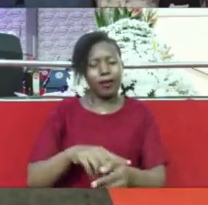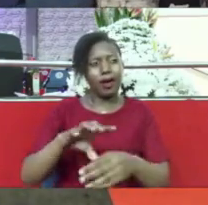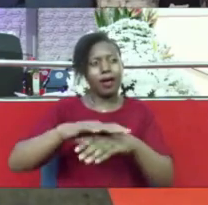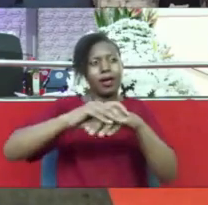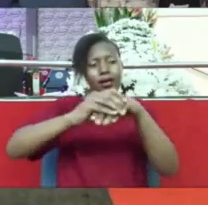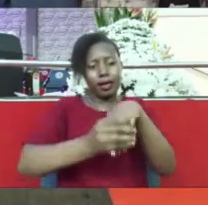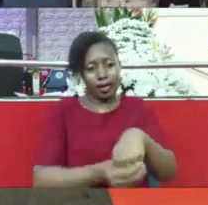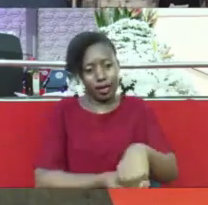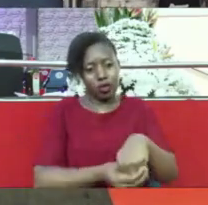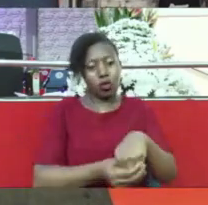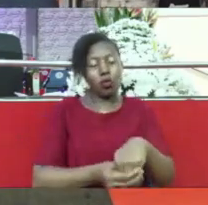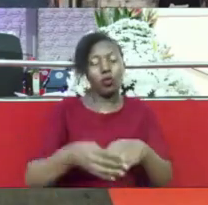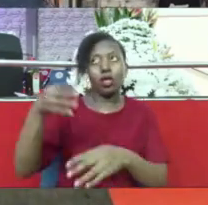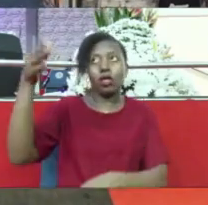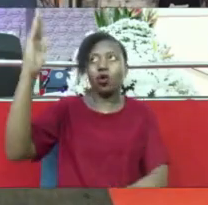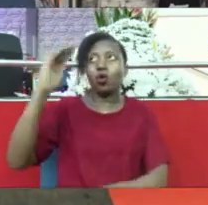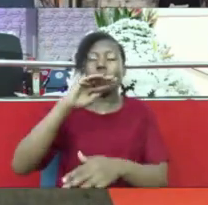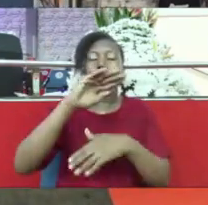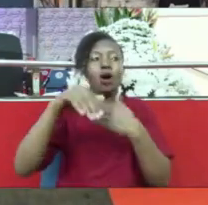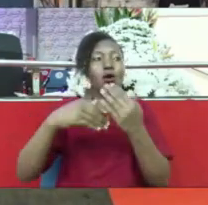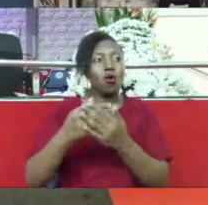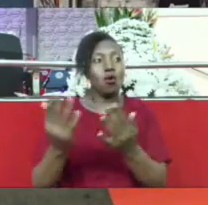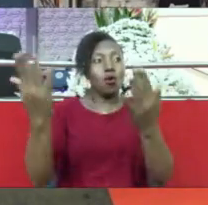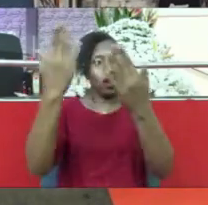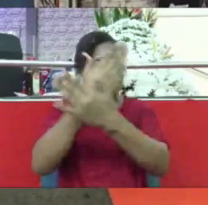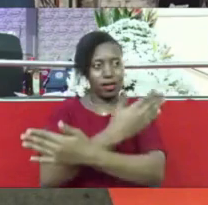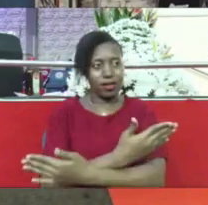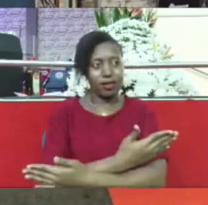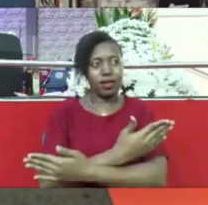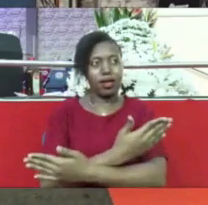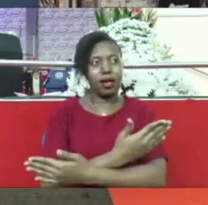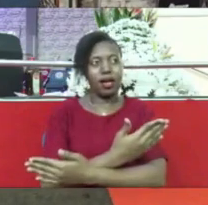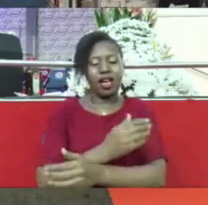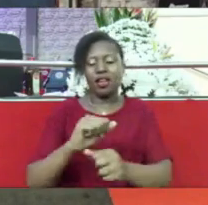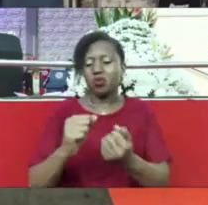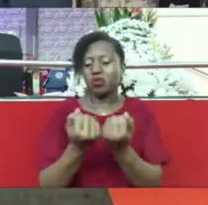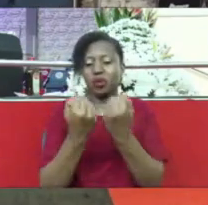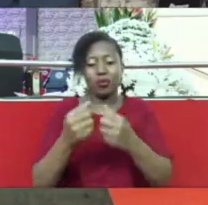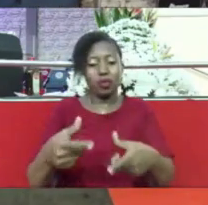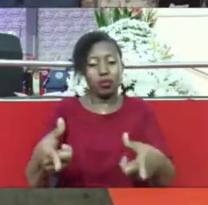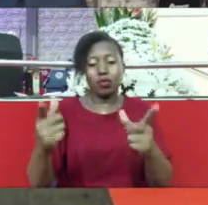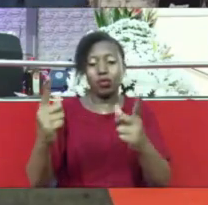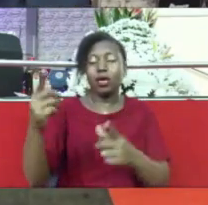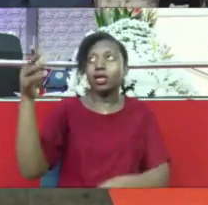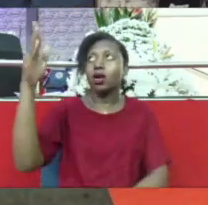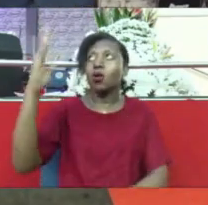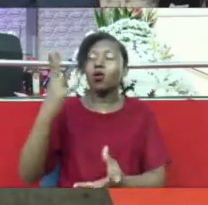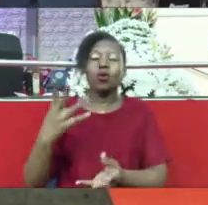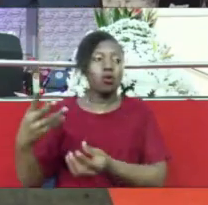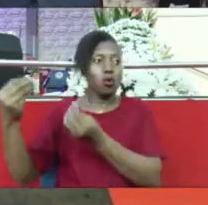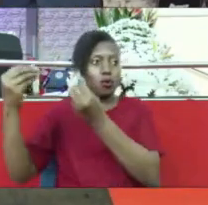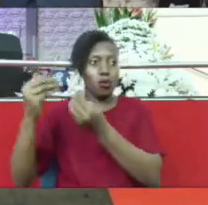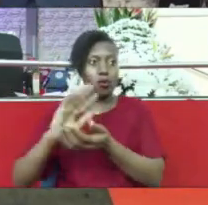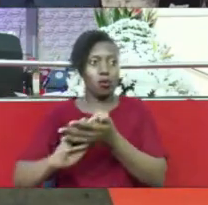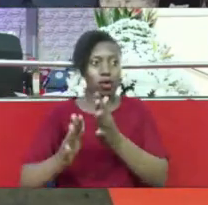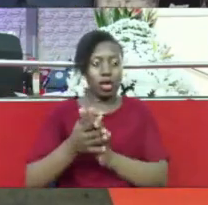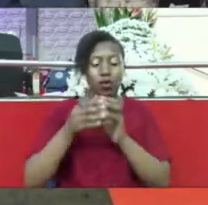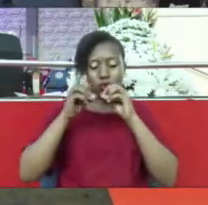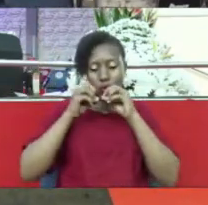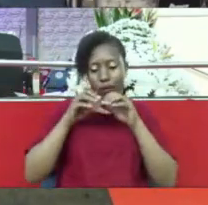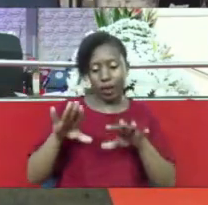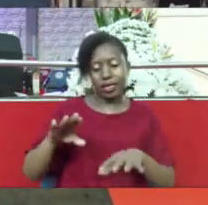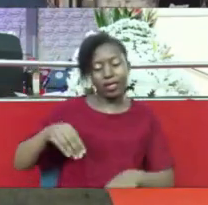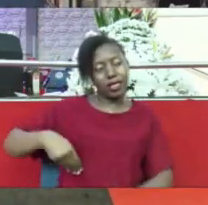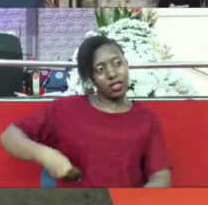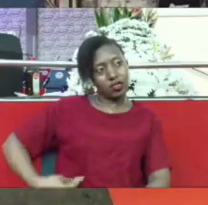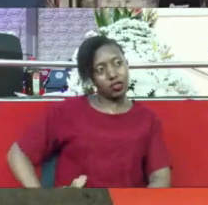night. Ambapo alipigana na Mungu siku kucha. And he would not let him go before he blesses him. Na hangemwachilia kabla hajabarikiwa.